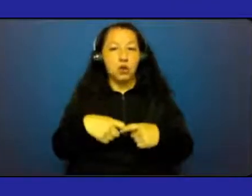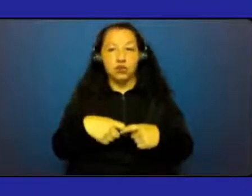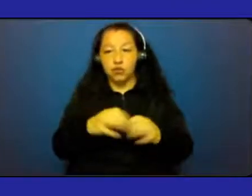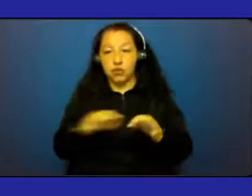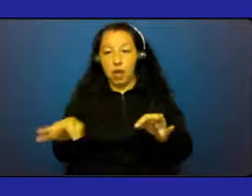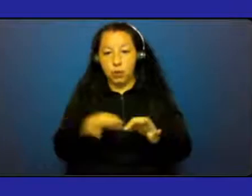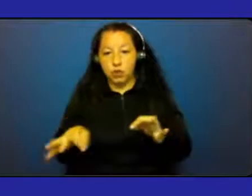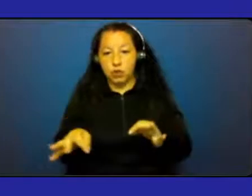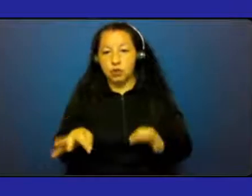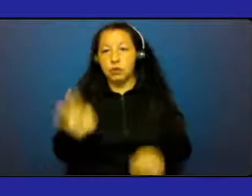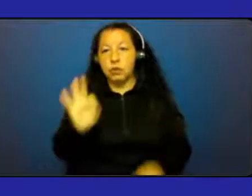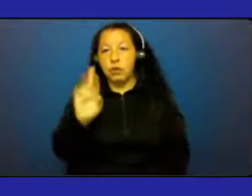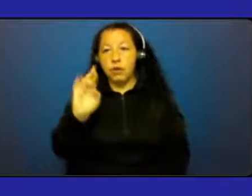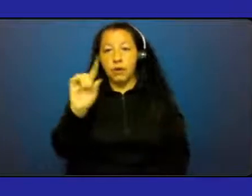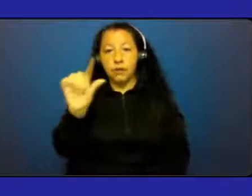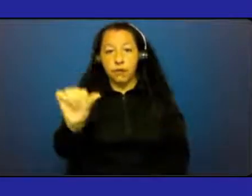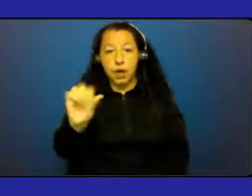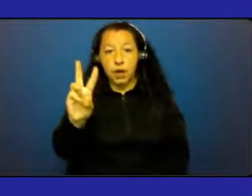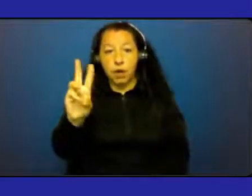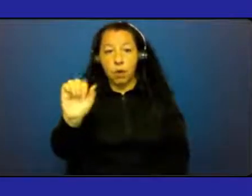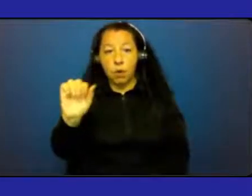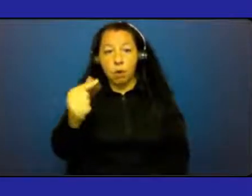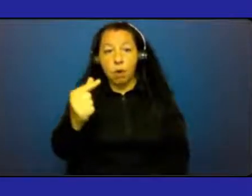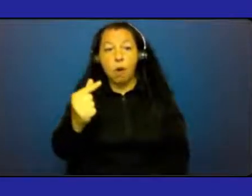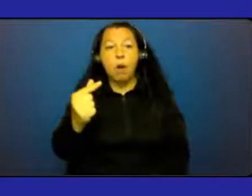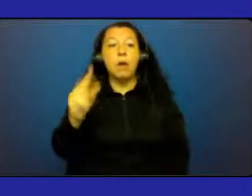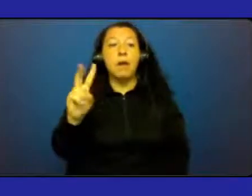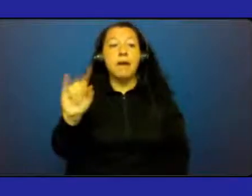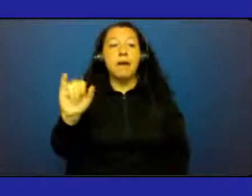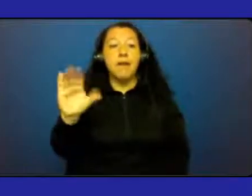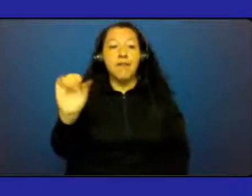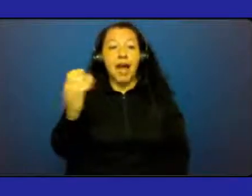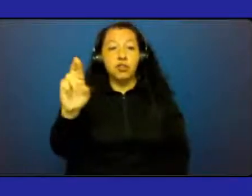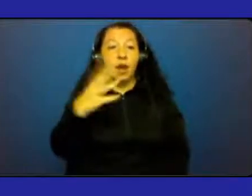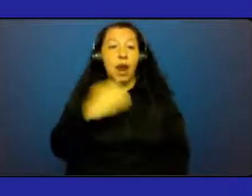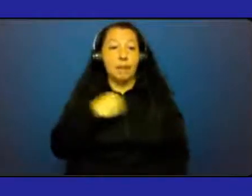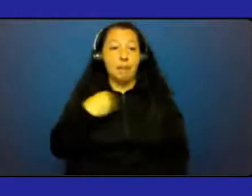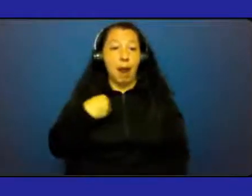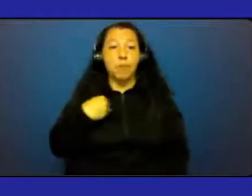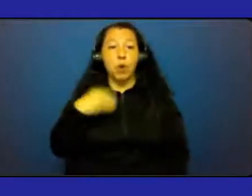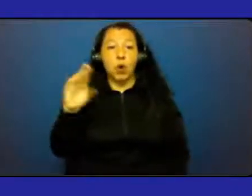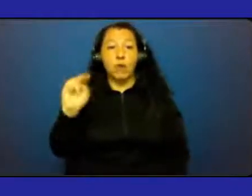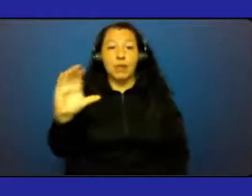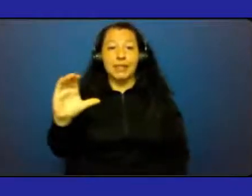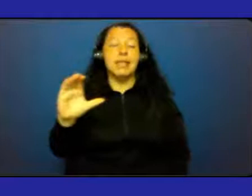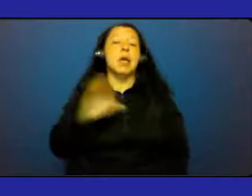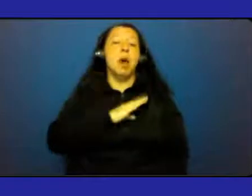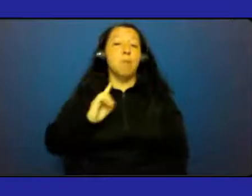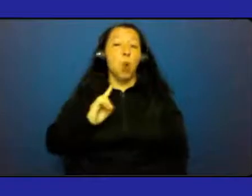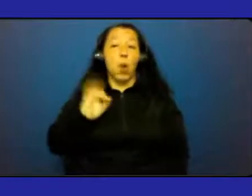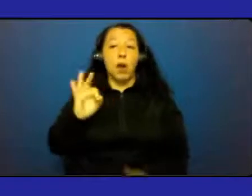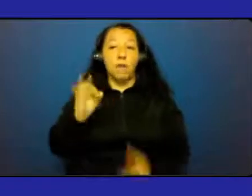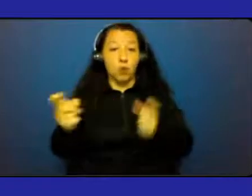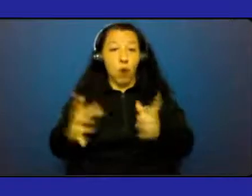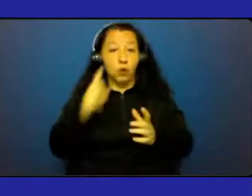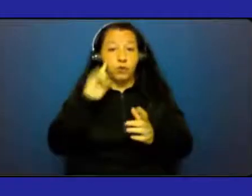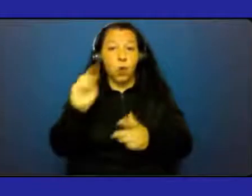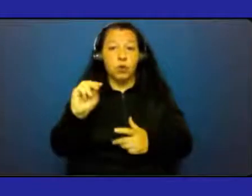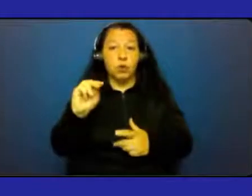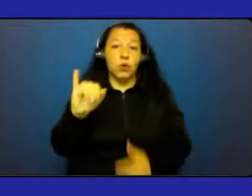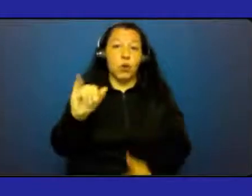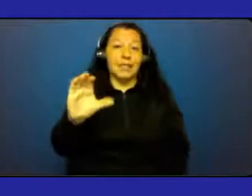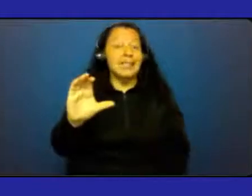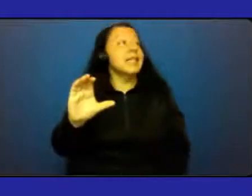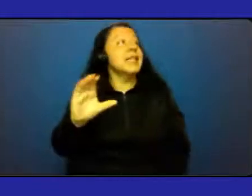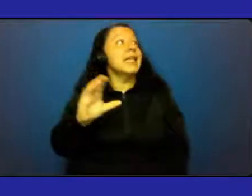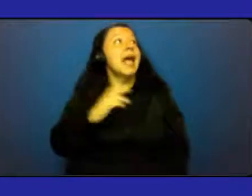Frida Wong. I'm Vice Chair and also a member of the Board of Directors of New York City Health and Hospitals. I want to thank you all for joining us, and I'd